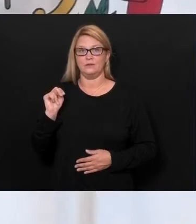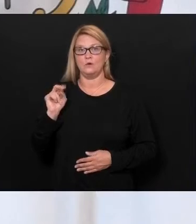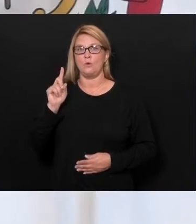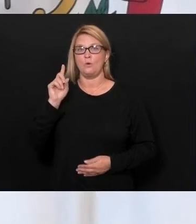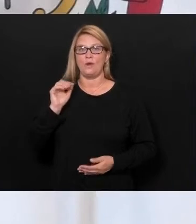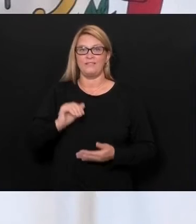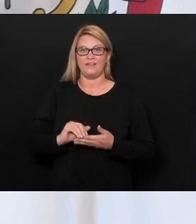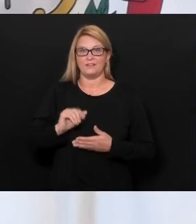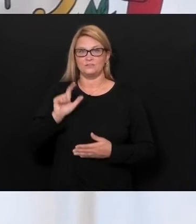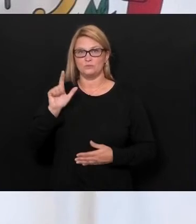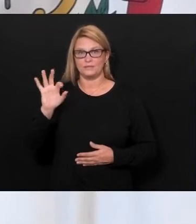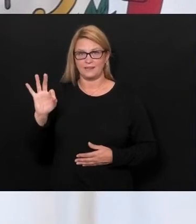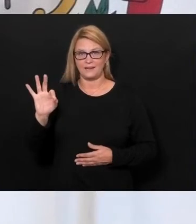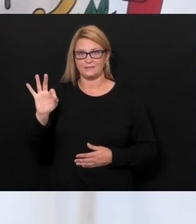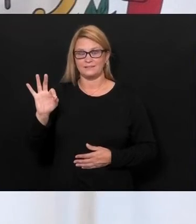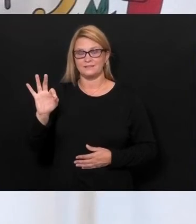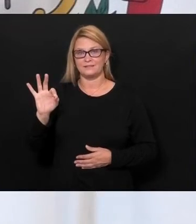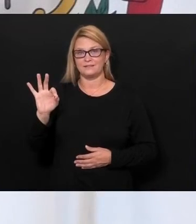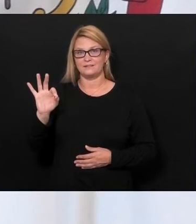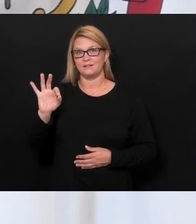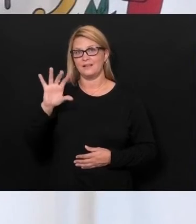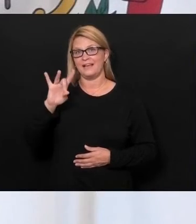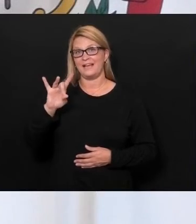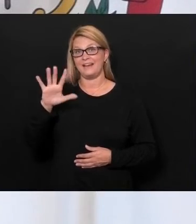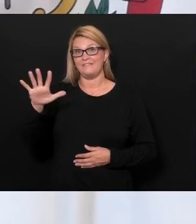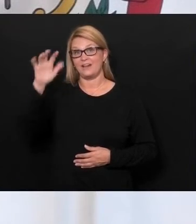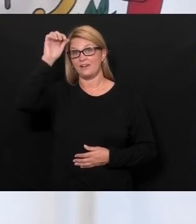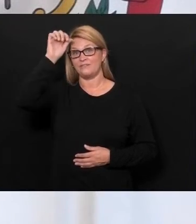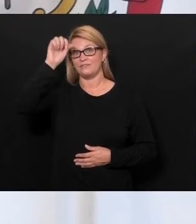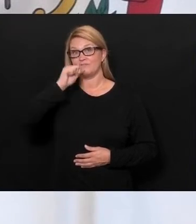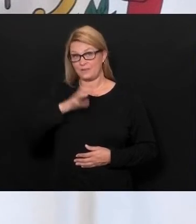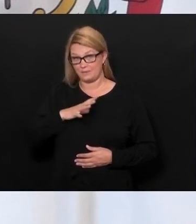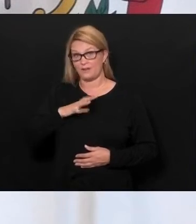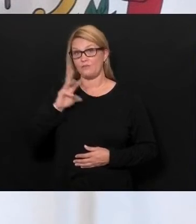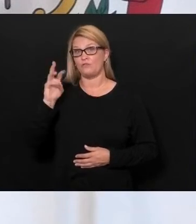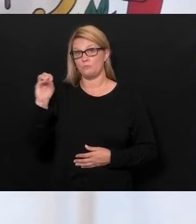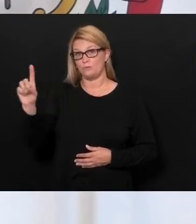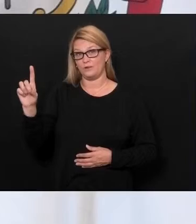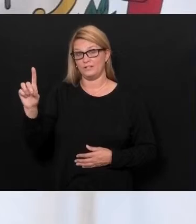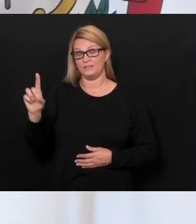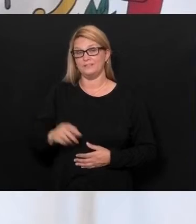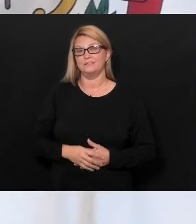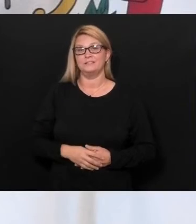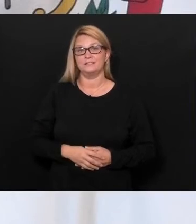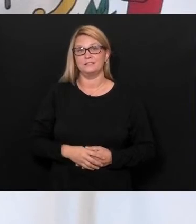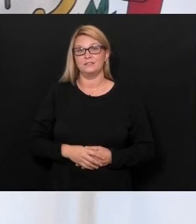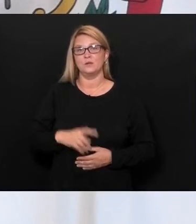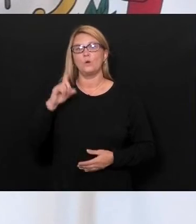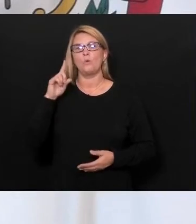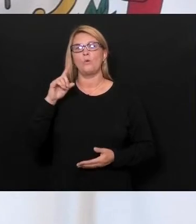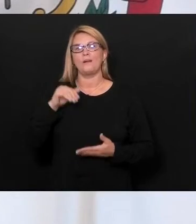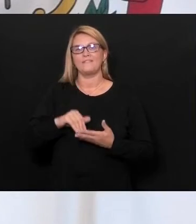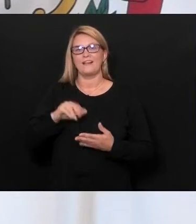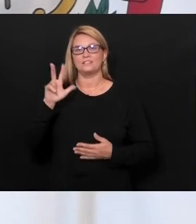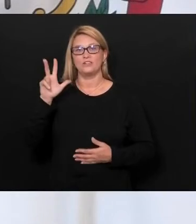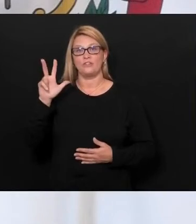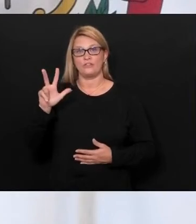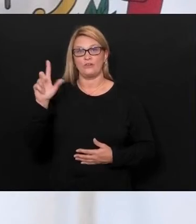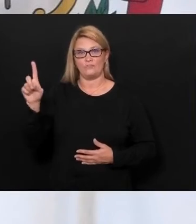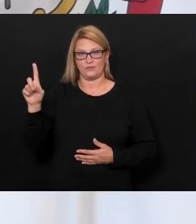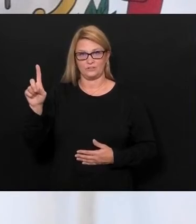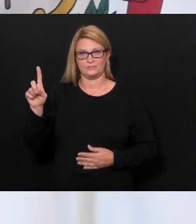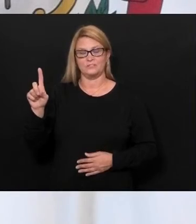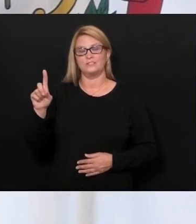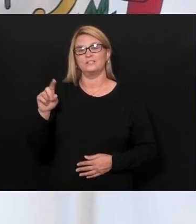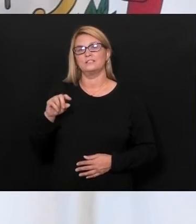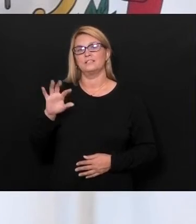Our 1,029th death, an 85-year-old female from Wood County. Our 1,031st death,